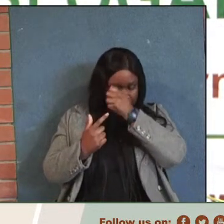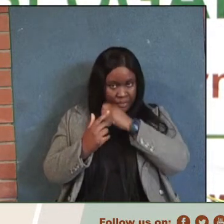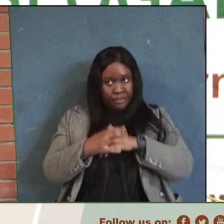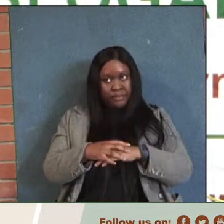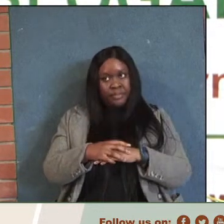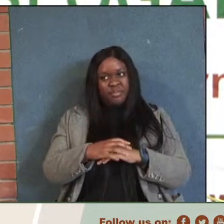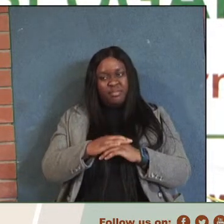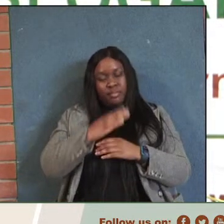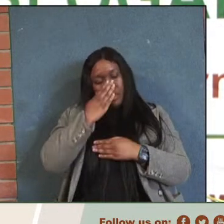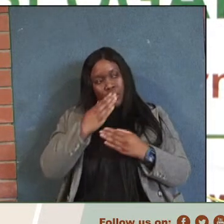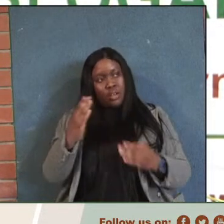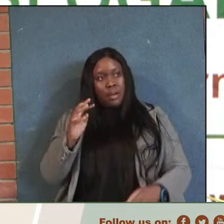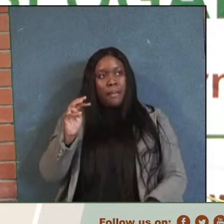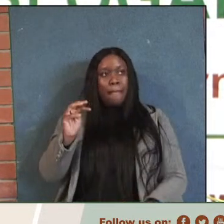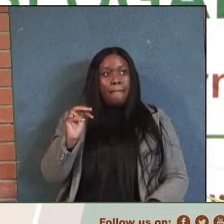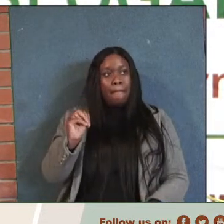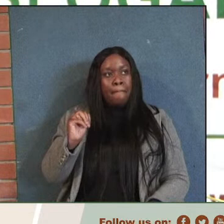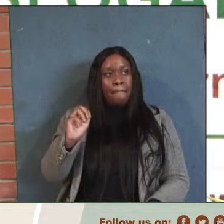Kganyane,